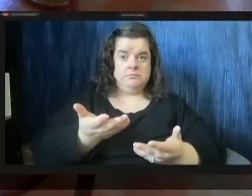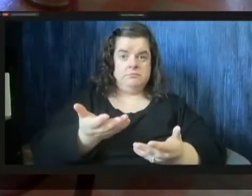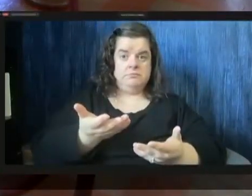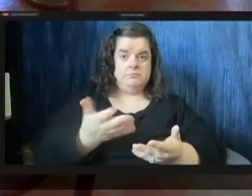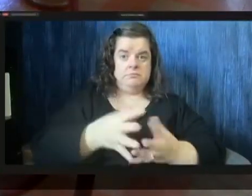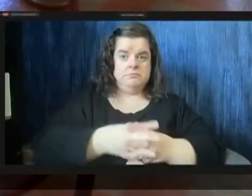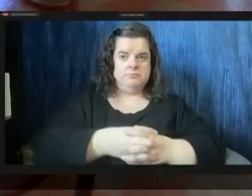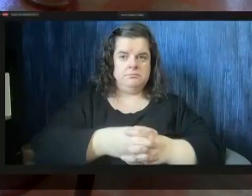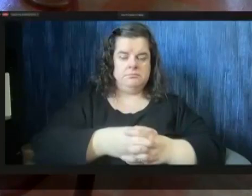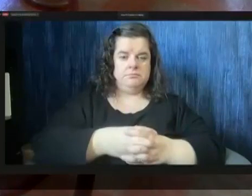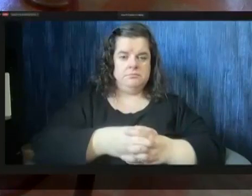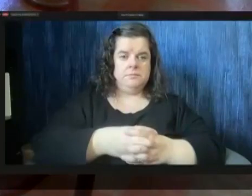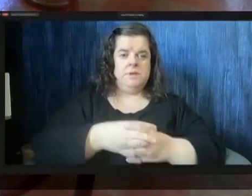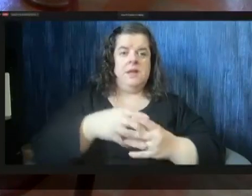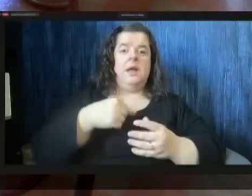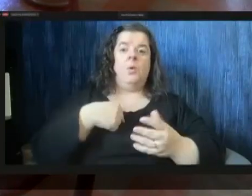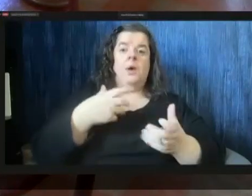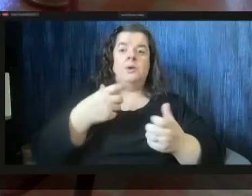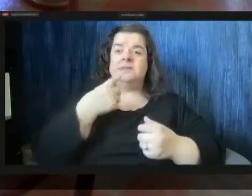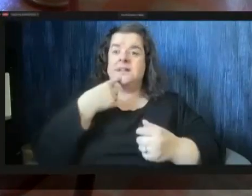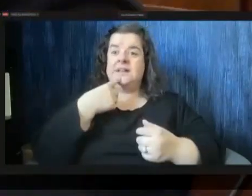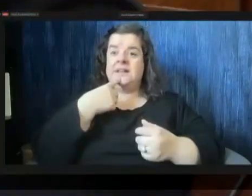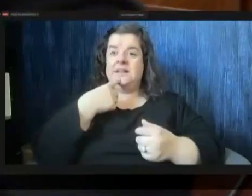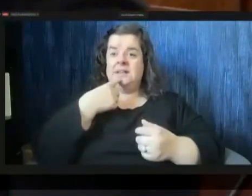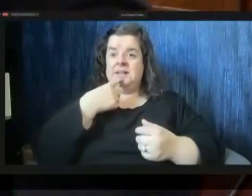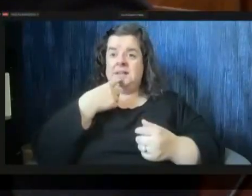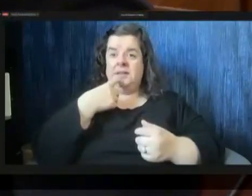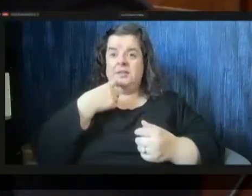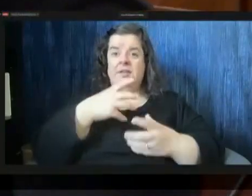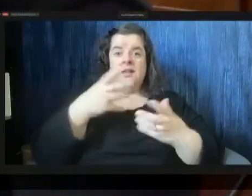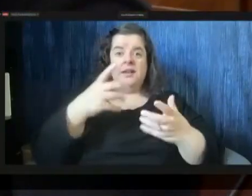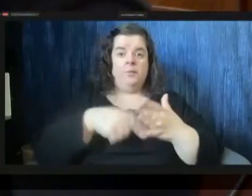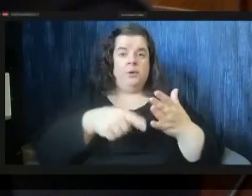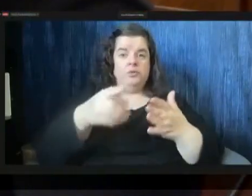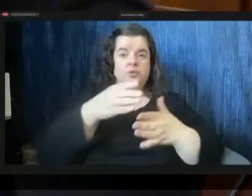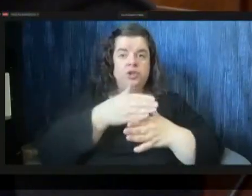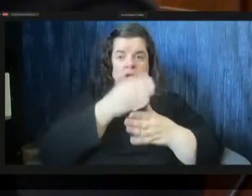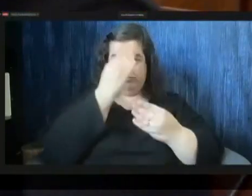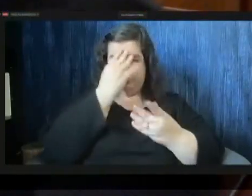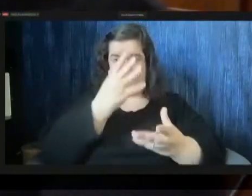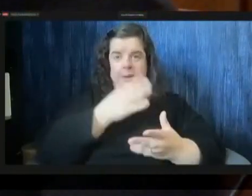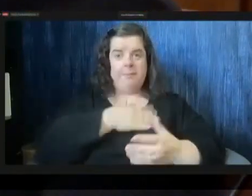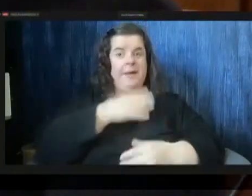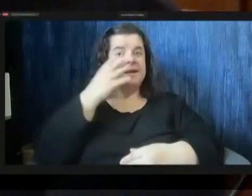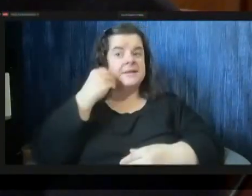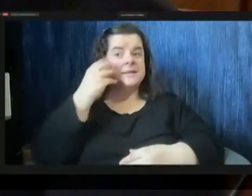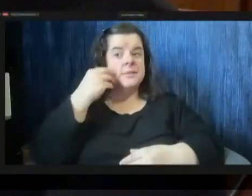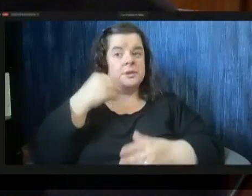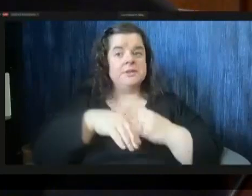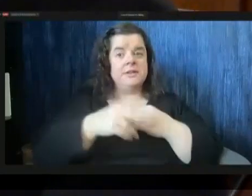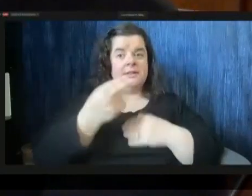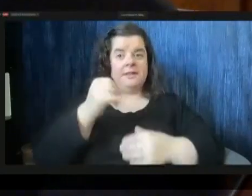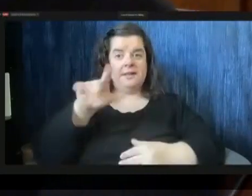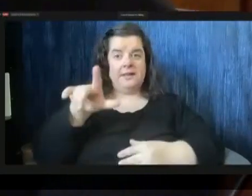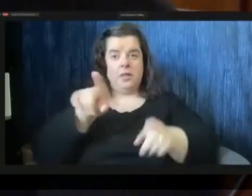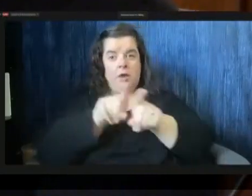to say that that's certainly been, a lot of what you shared has been my experience in the Hill District